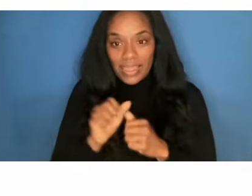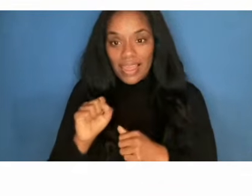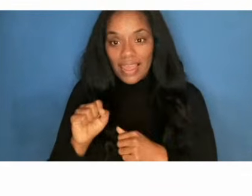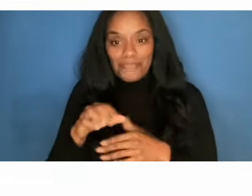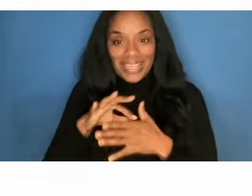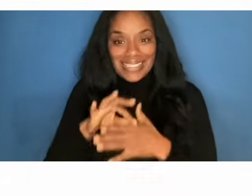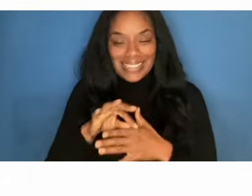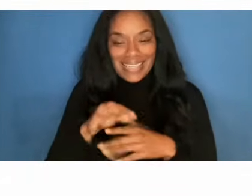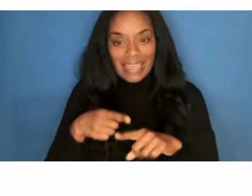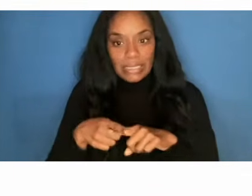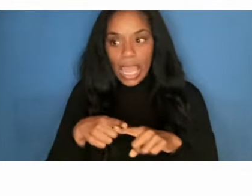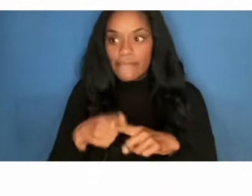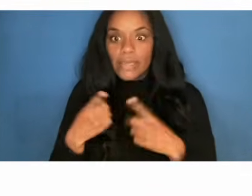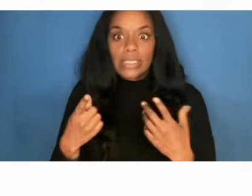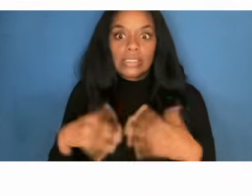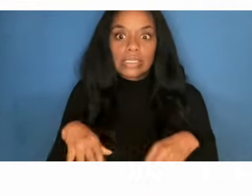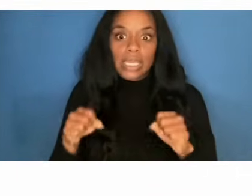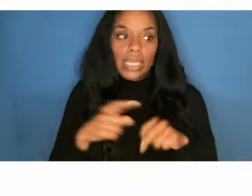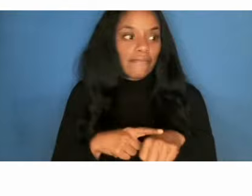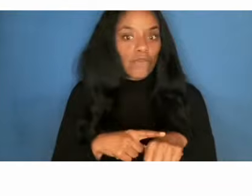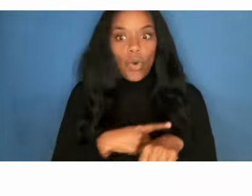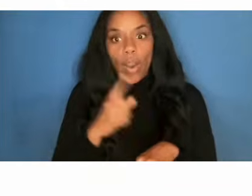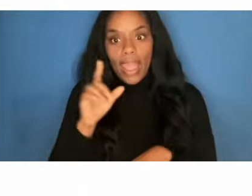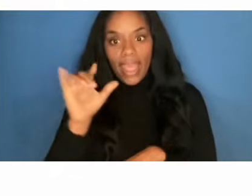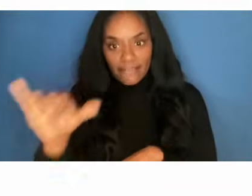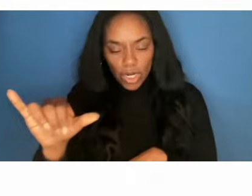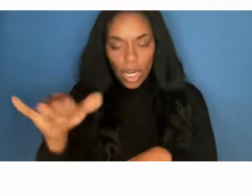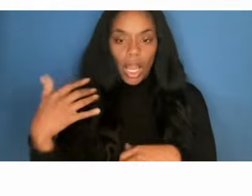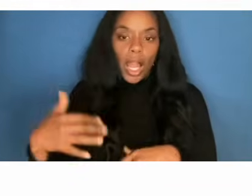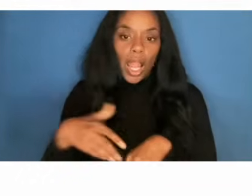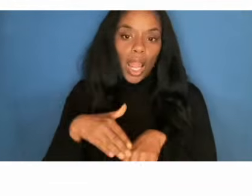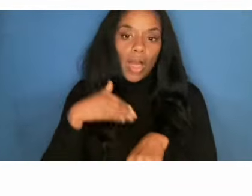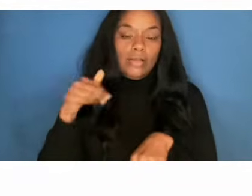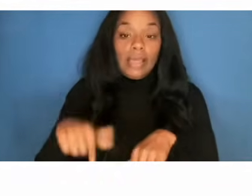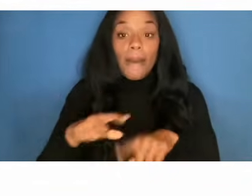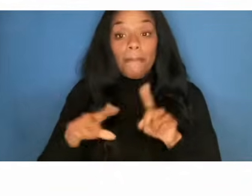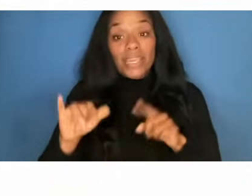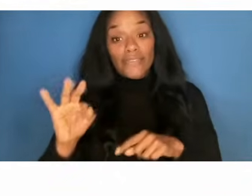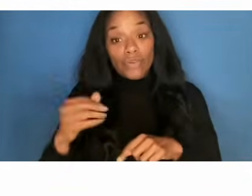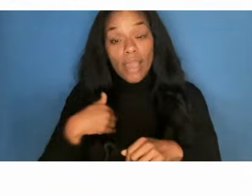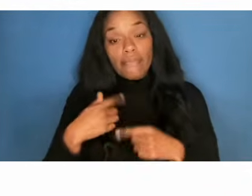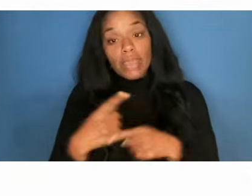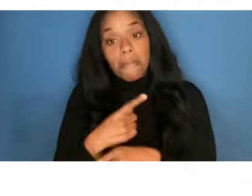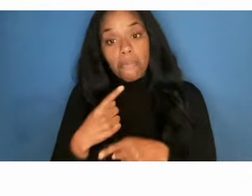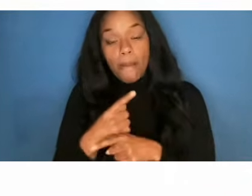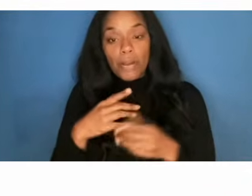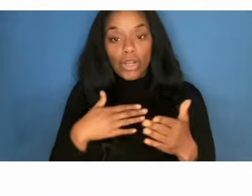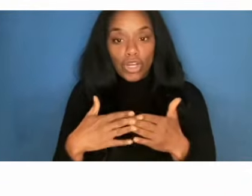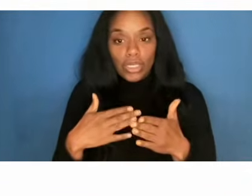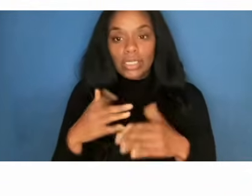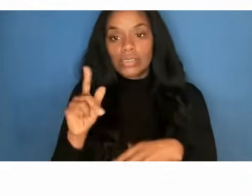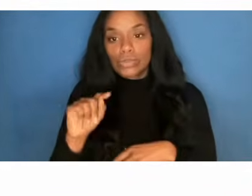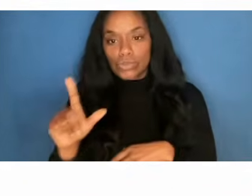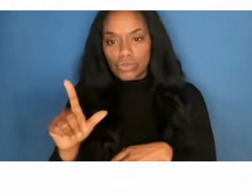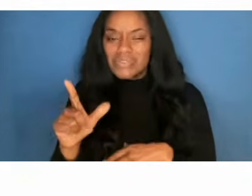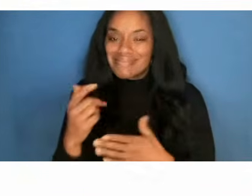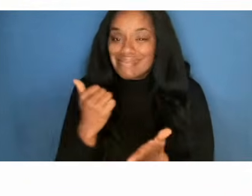forever. But if you had the proper cooking materials or cooking tools, then that can help prep